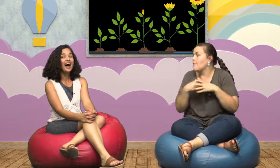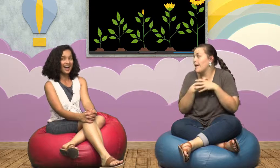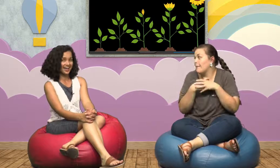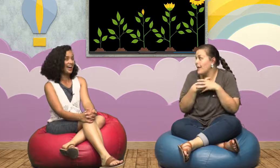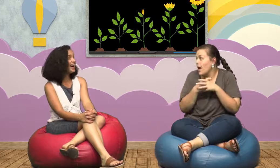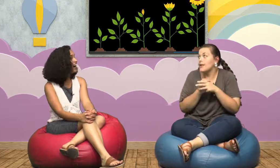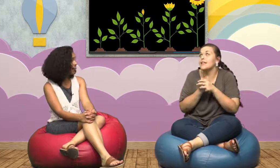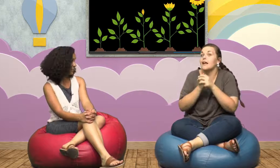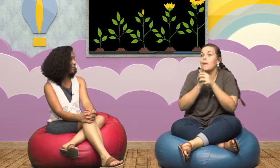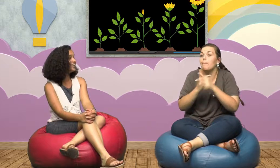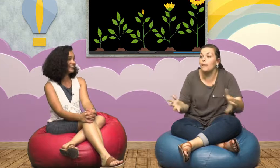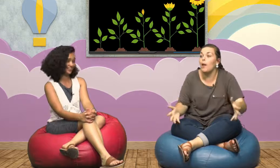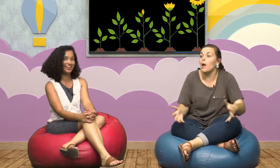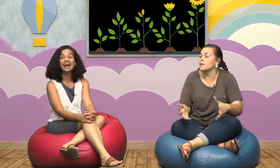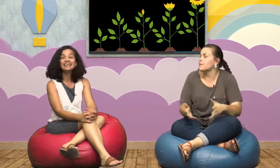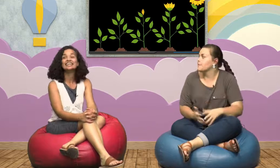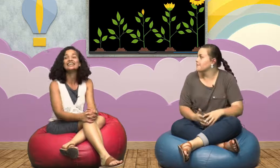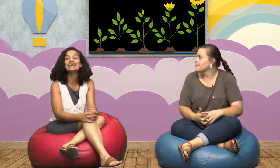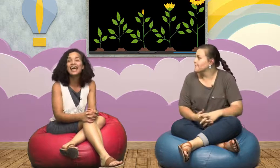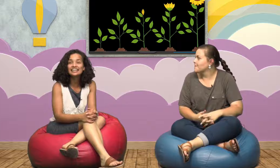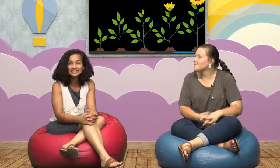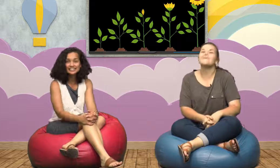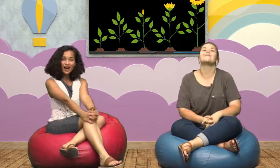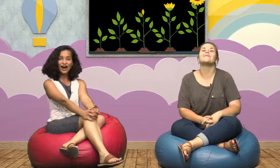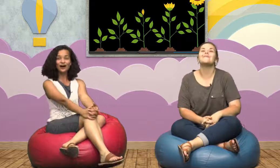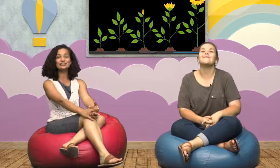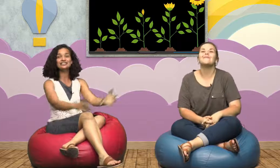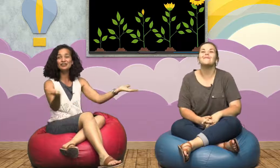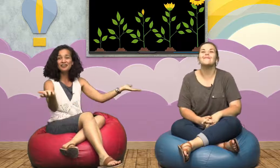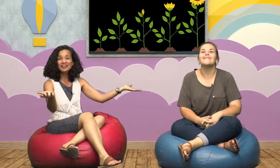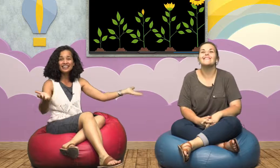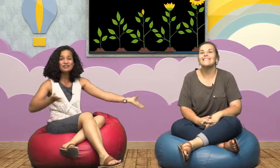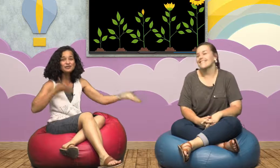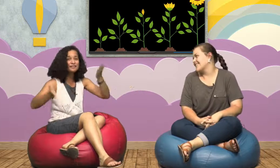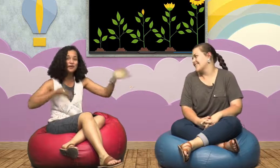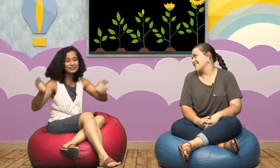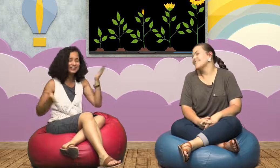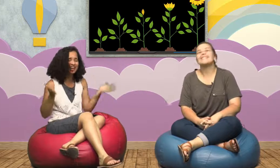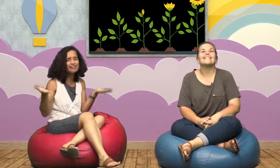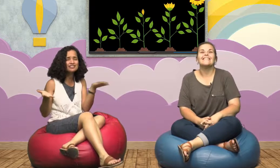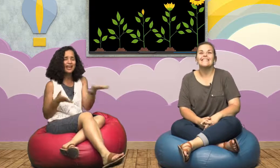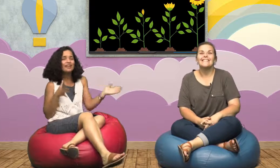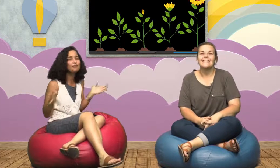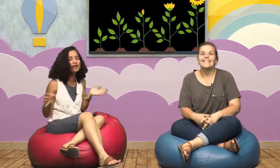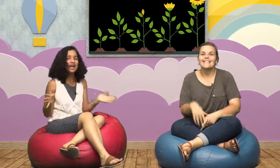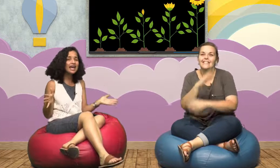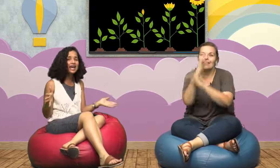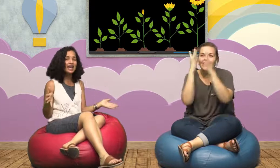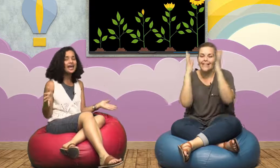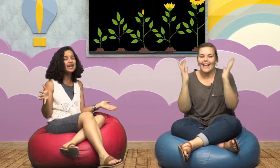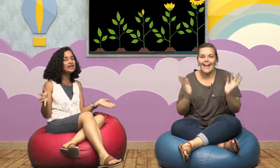from like a baby until it's like a big plant. Yes, so she's so correct, guys. We're gonna focus on the life cycle